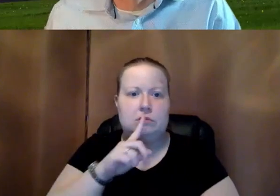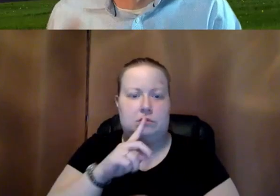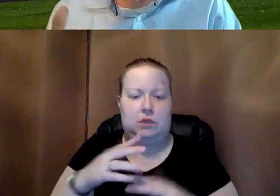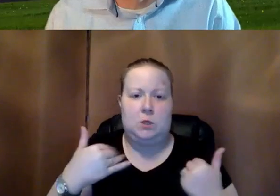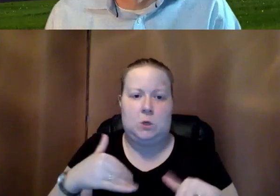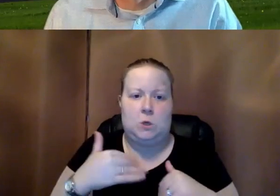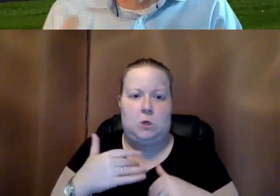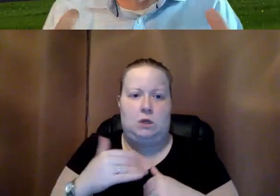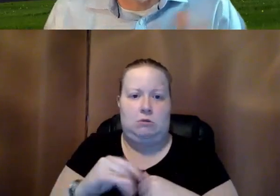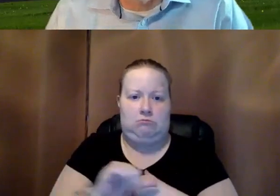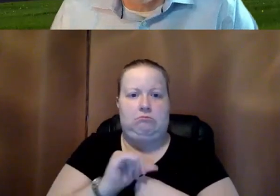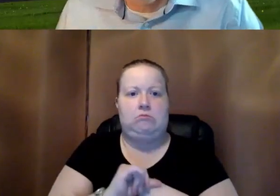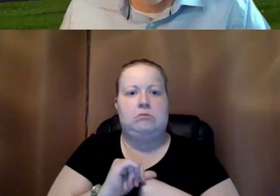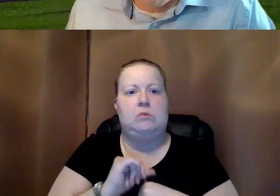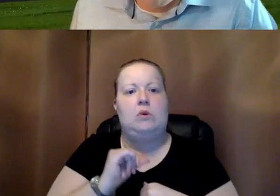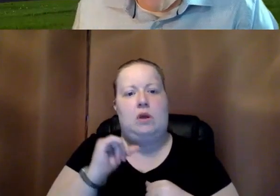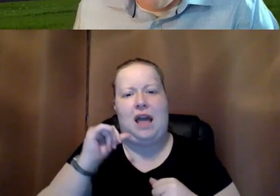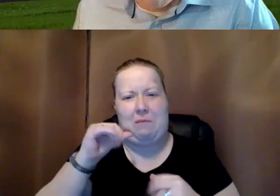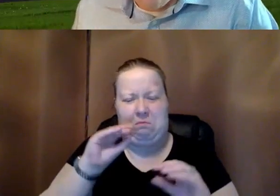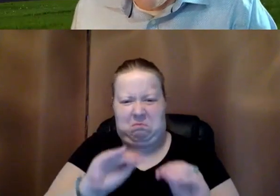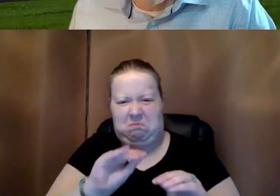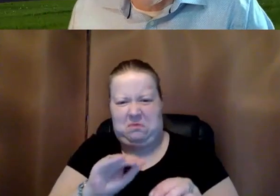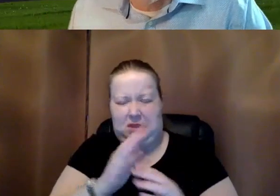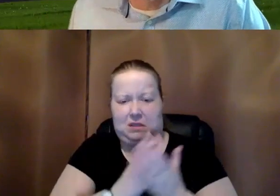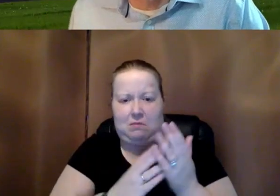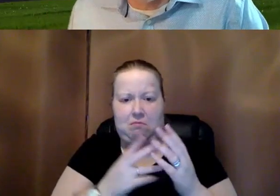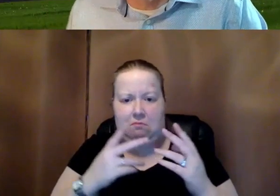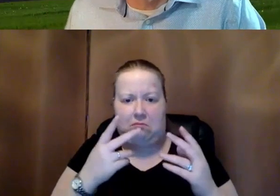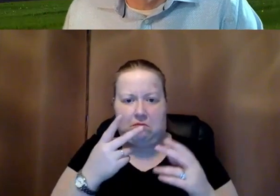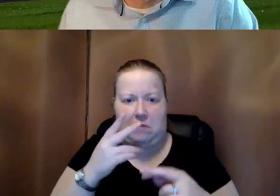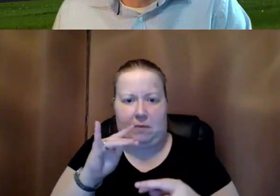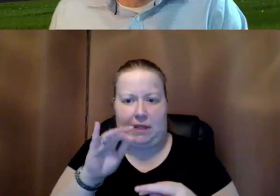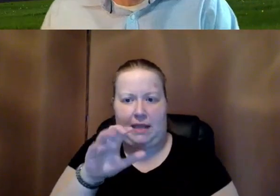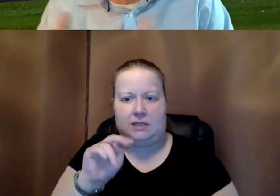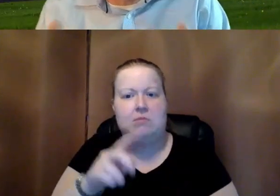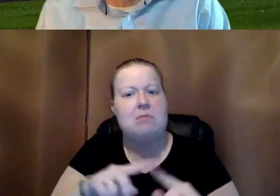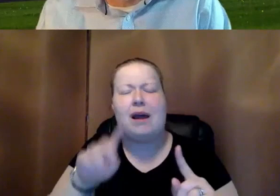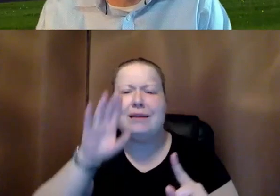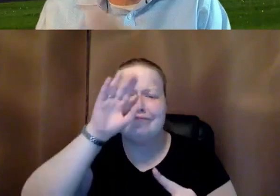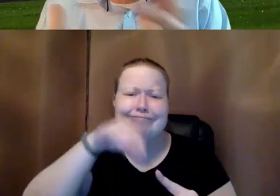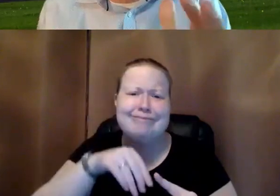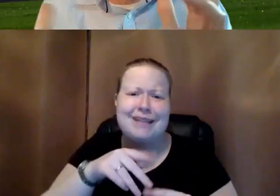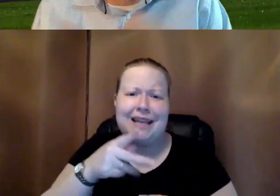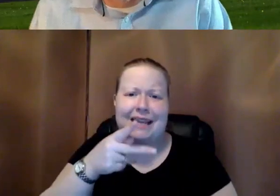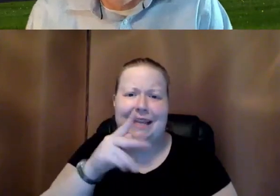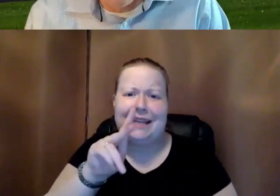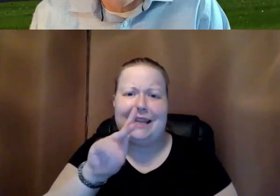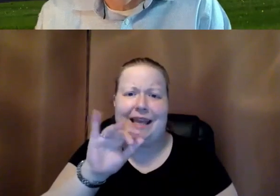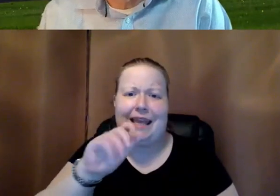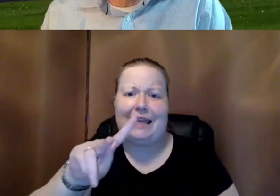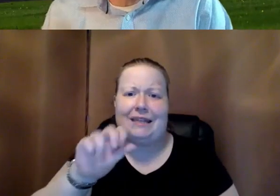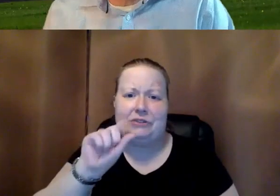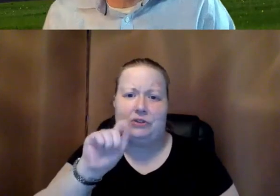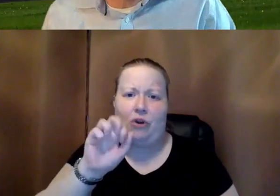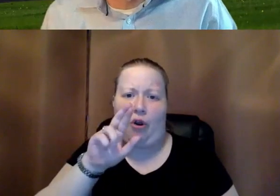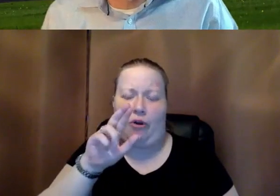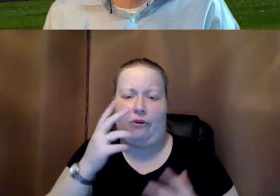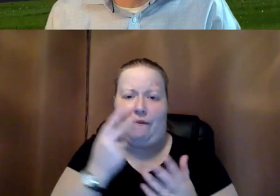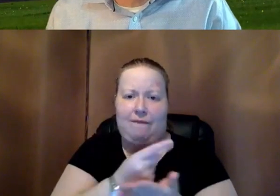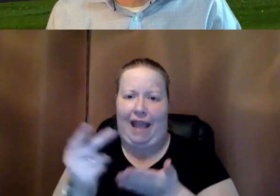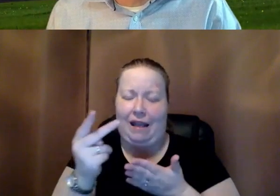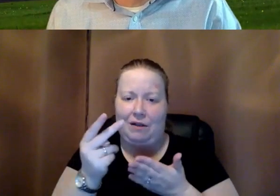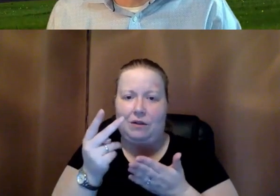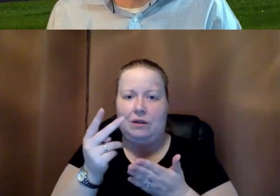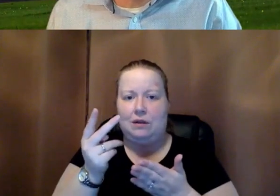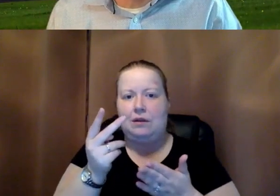here which talk about why this is, but you know, I'm sure we've all heard of Kickstarters that failed, where there was a prototype that had all the promise, but turning it to